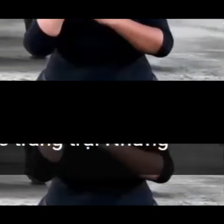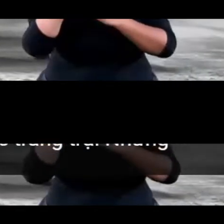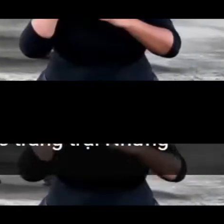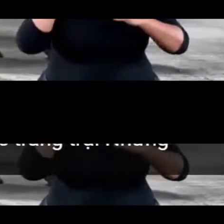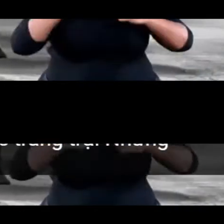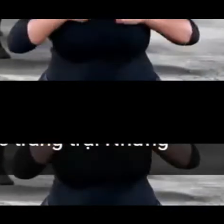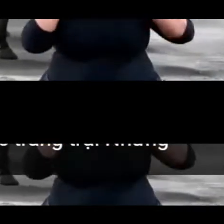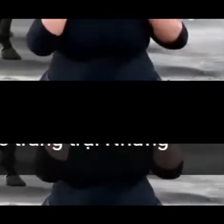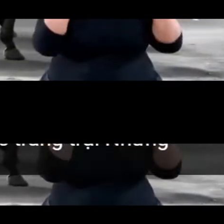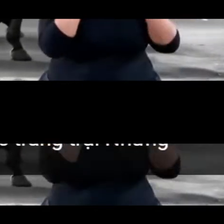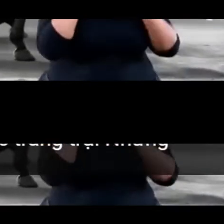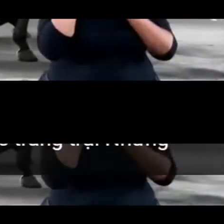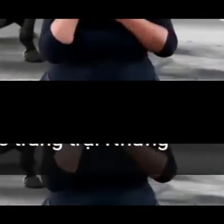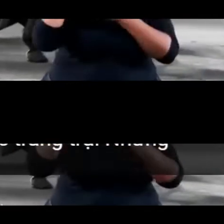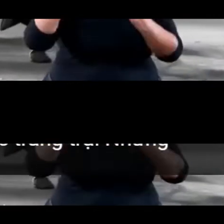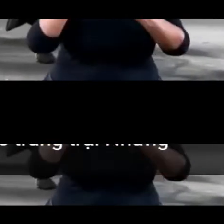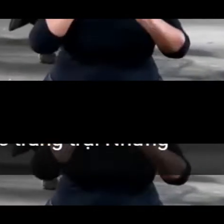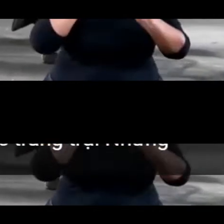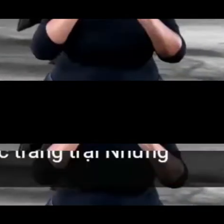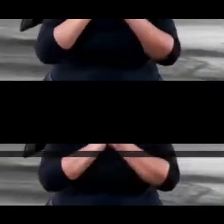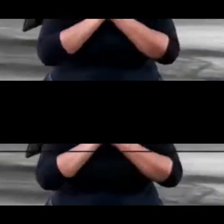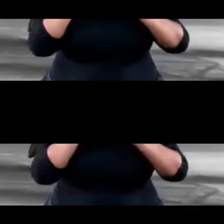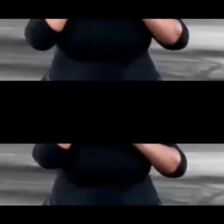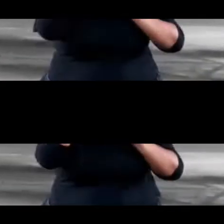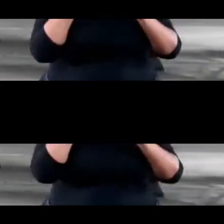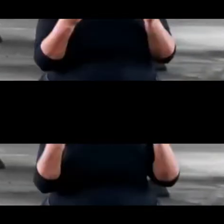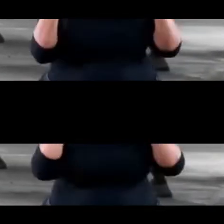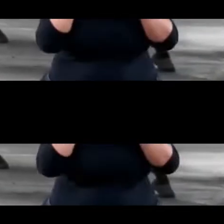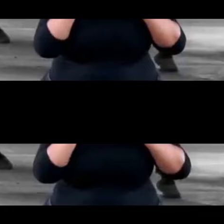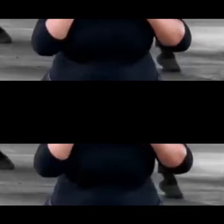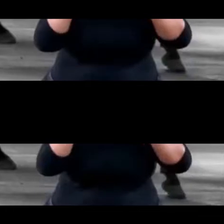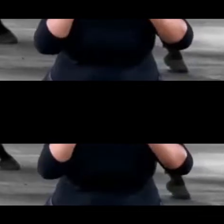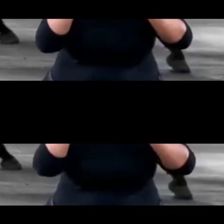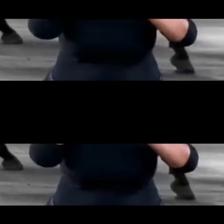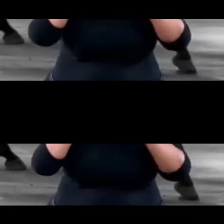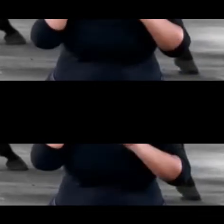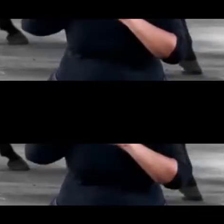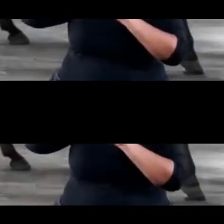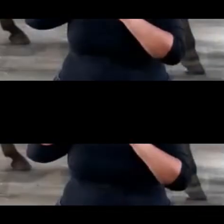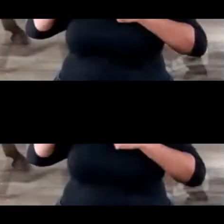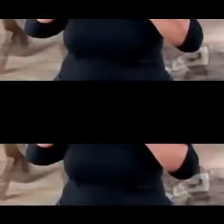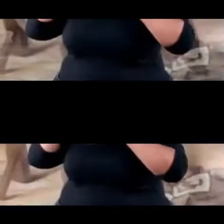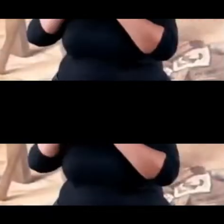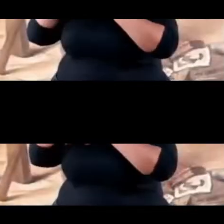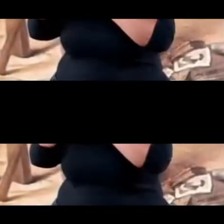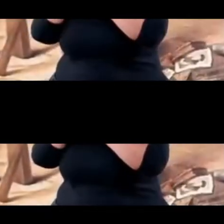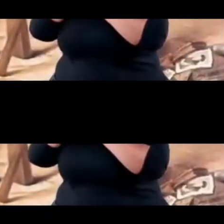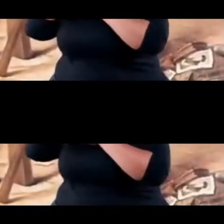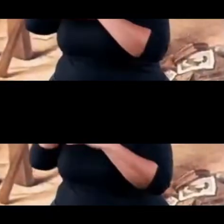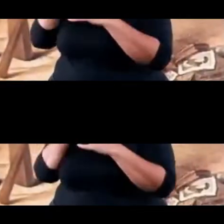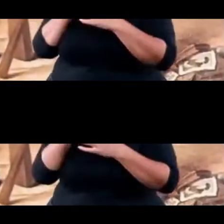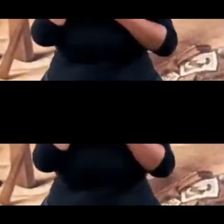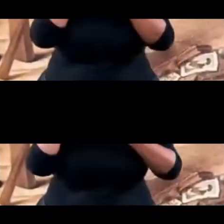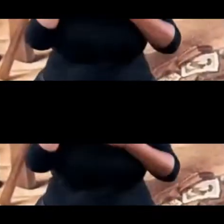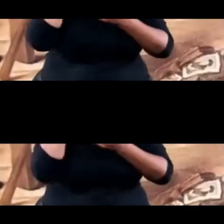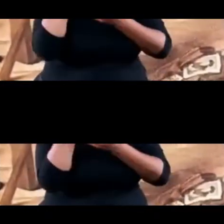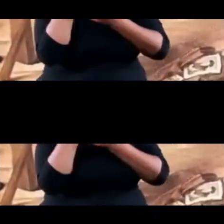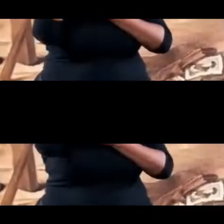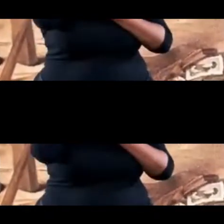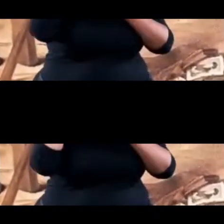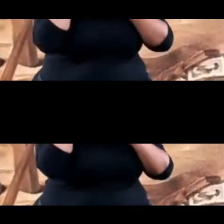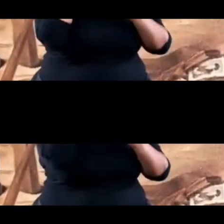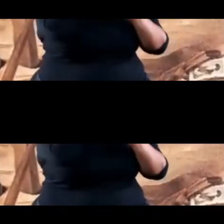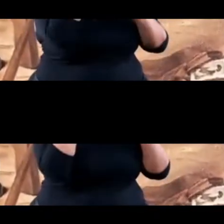that lived in the city weren't rich, but they did have more opportunities than those that lived on the farms. Some of the wealthier